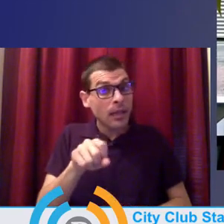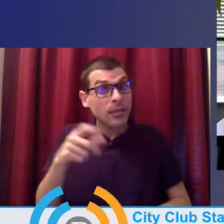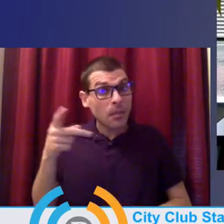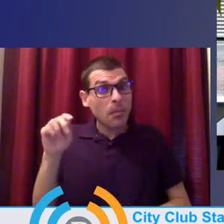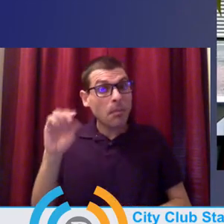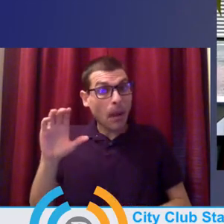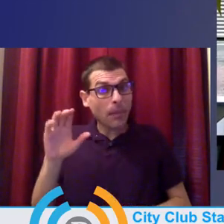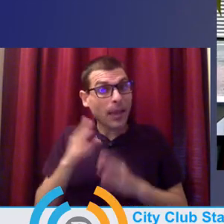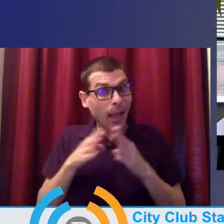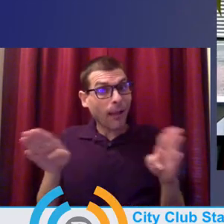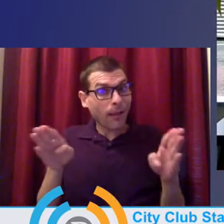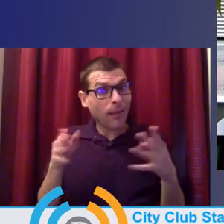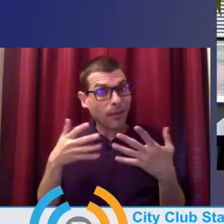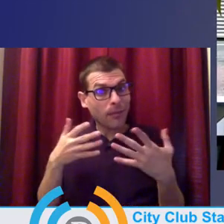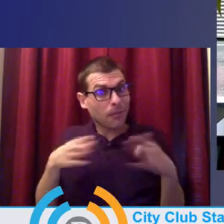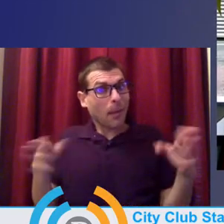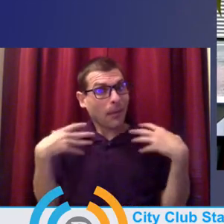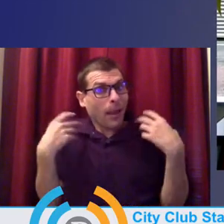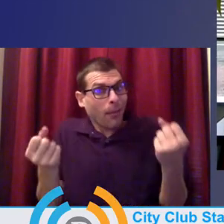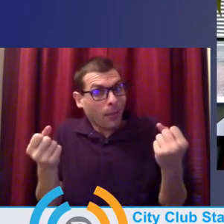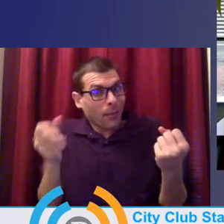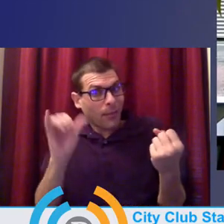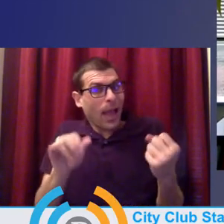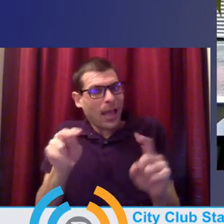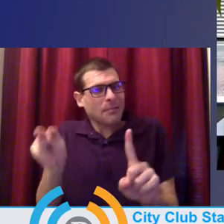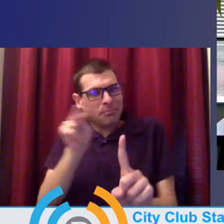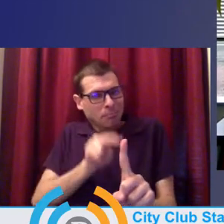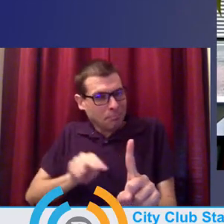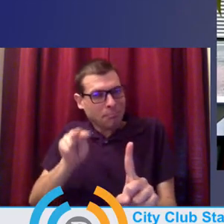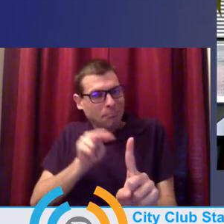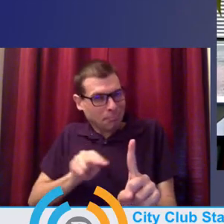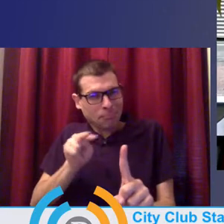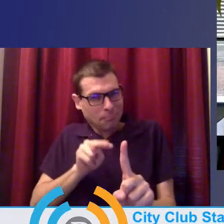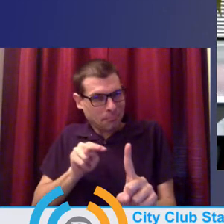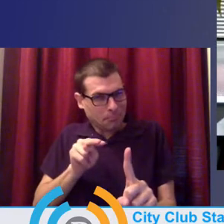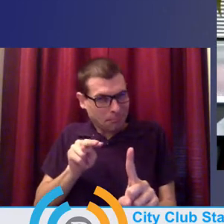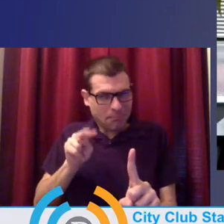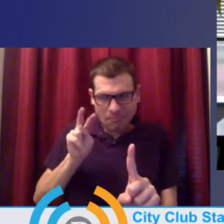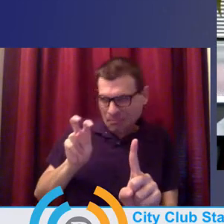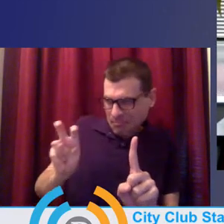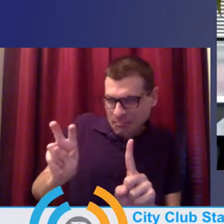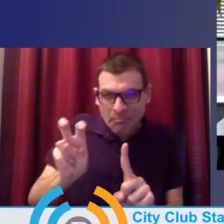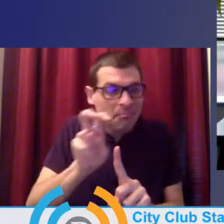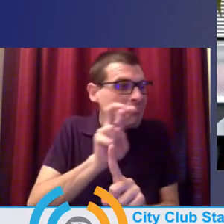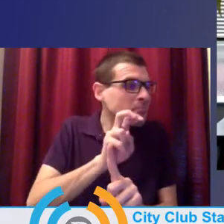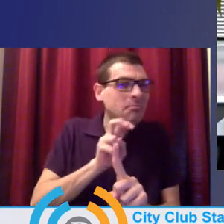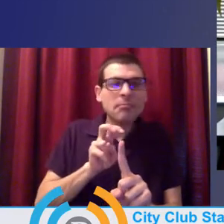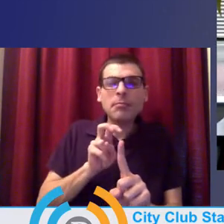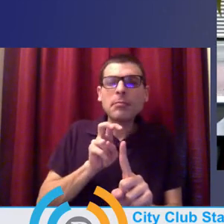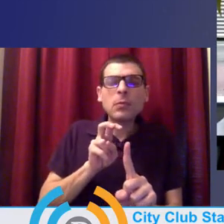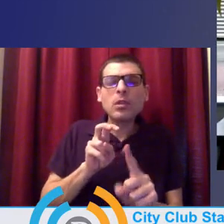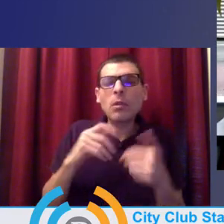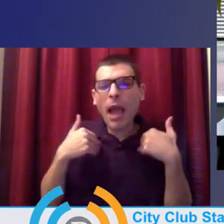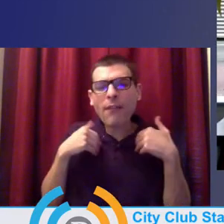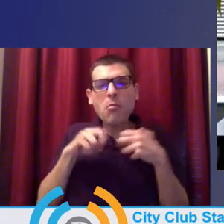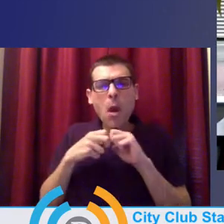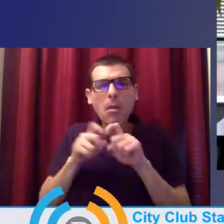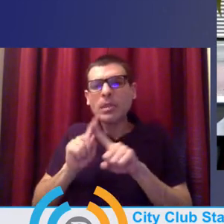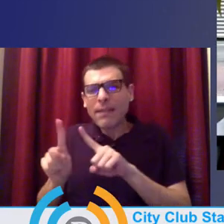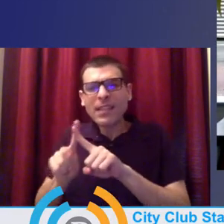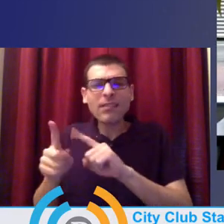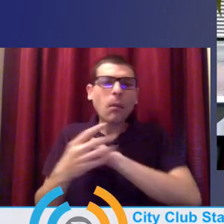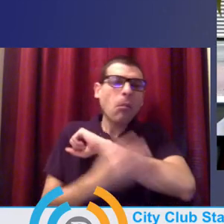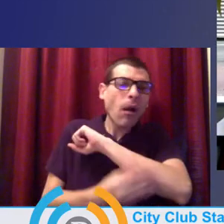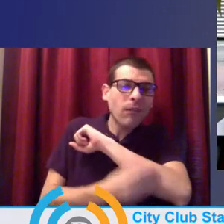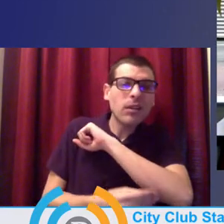Yeah, you're right. Yeah, there's a real... There's a lot of factors, but they're all the same factors. You know, poverty,